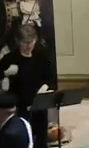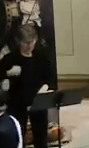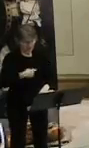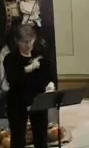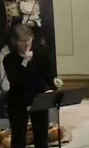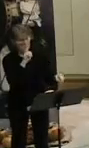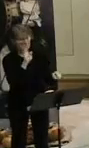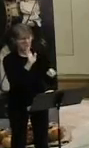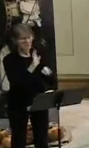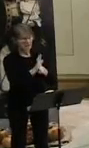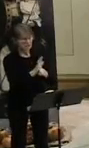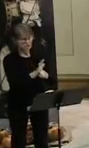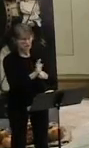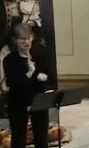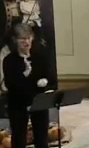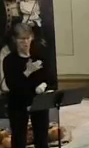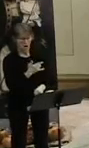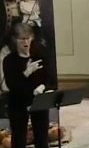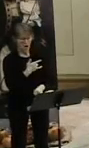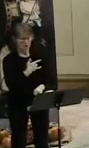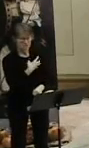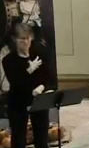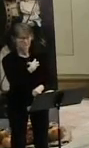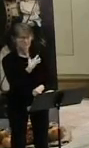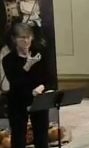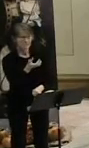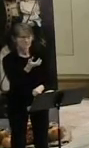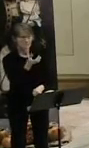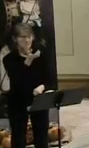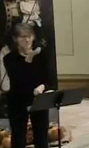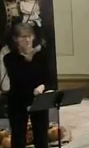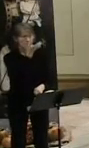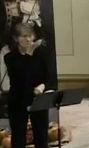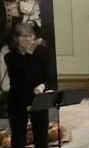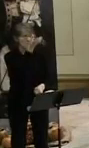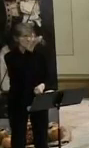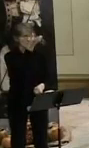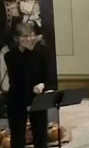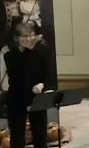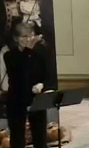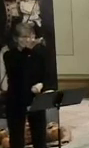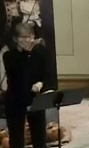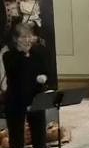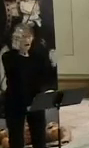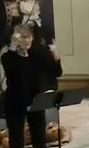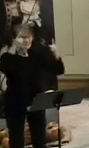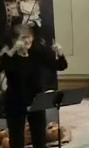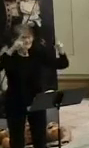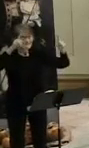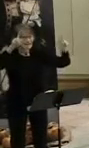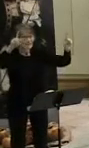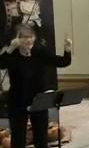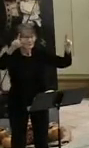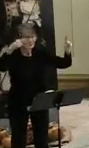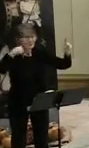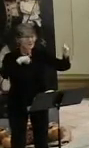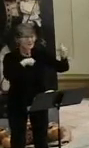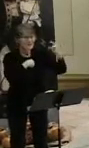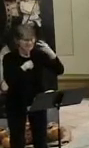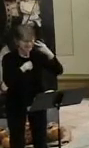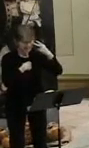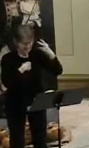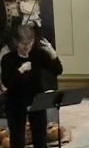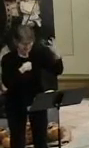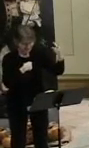our heart's oblation. Until before your throne we